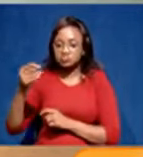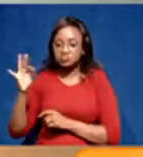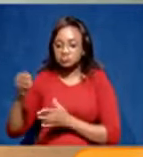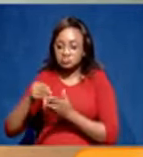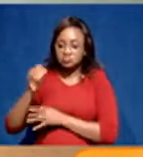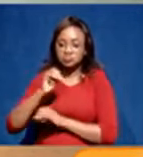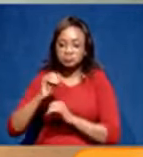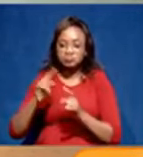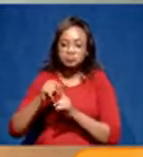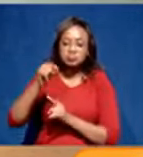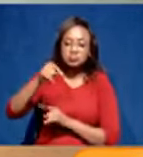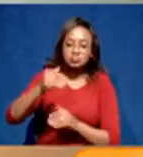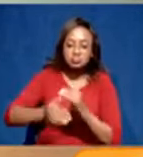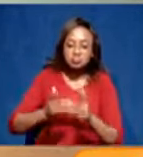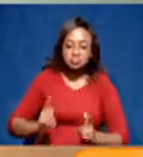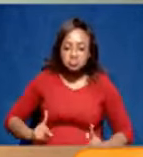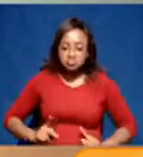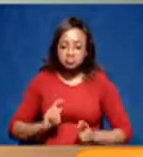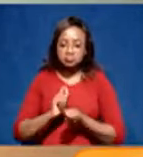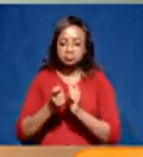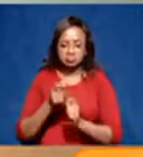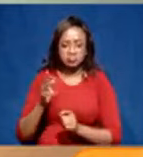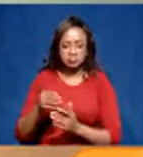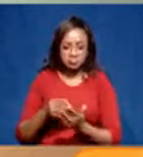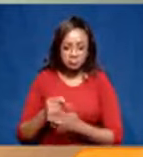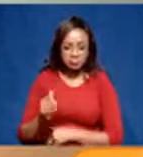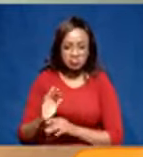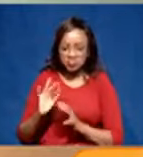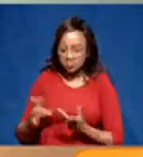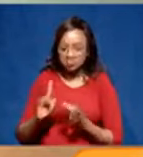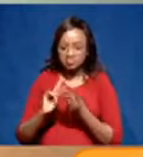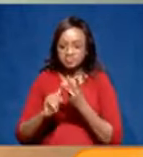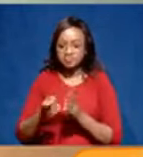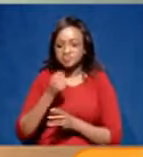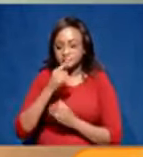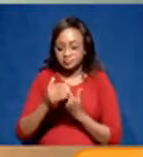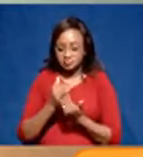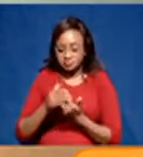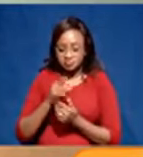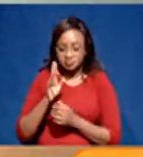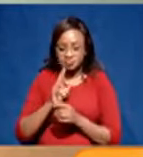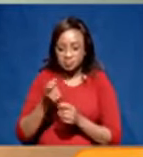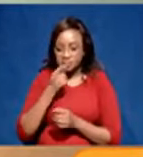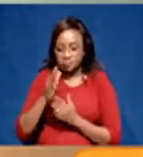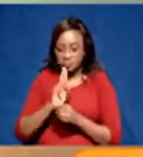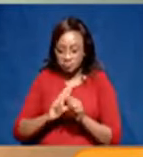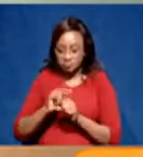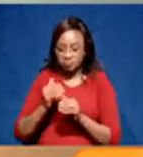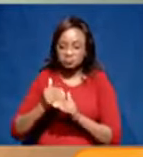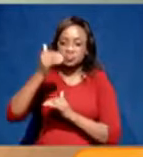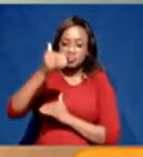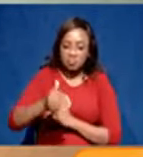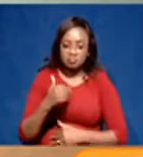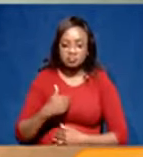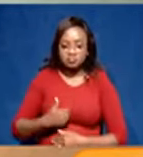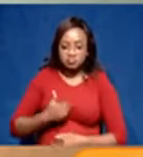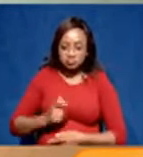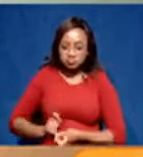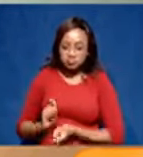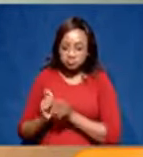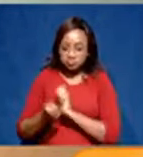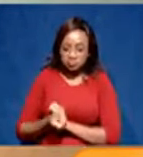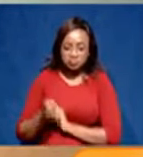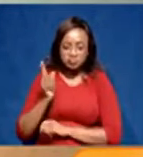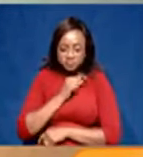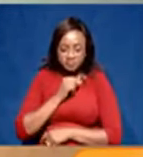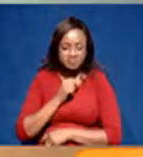procedure is covered. And then the treatment, the medicine that you need to use to ensure that then your body adjusts to the new kidney that you've gotten is